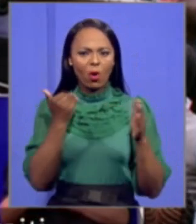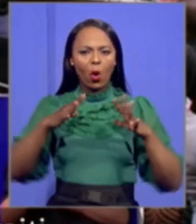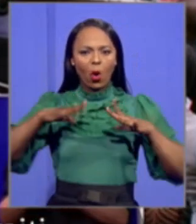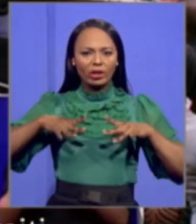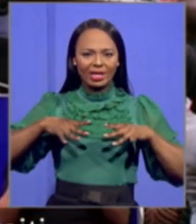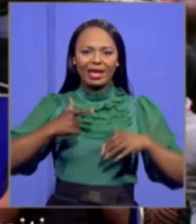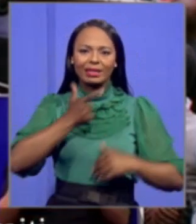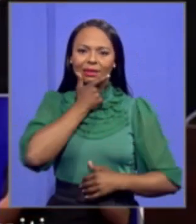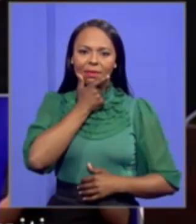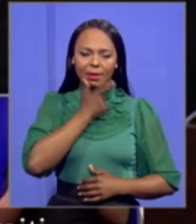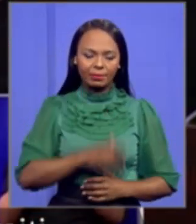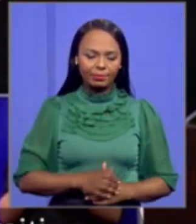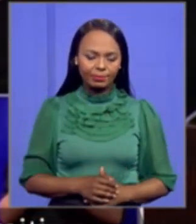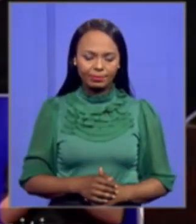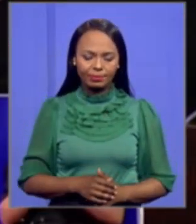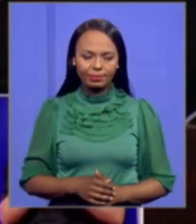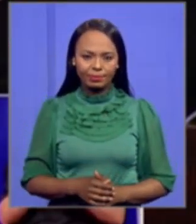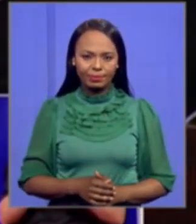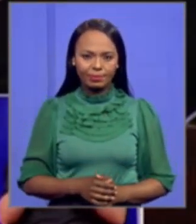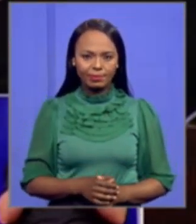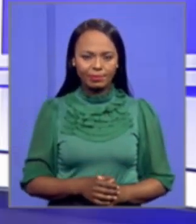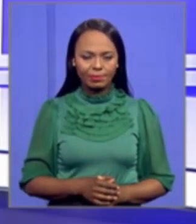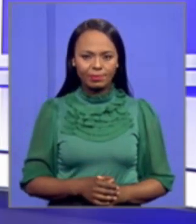ya Keresemese.